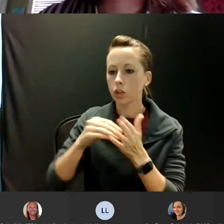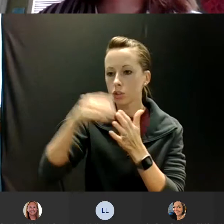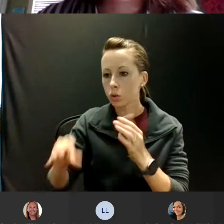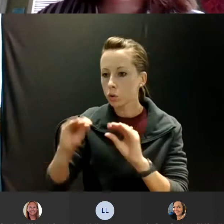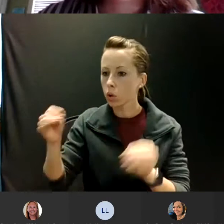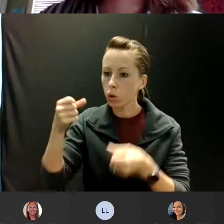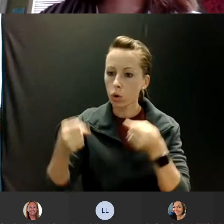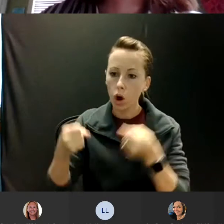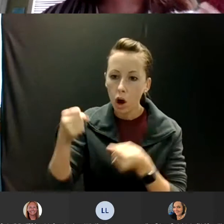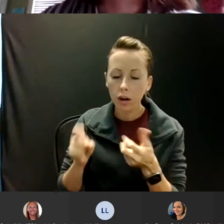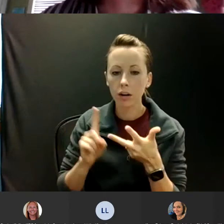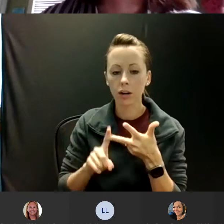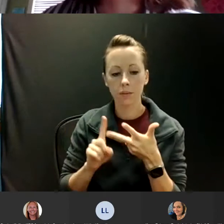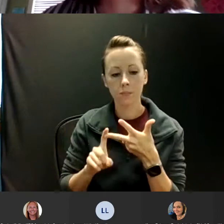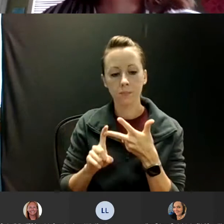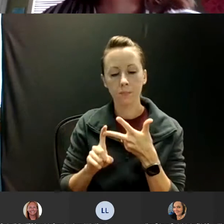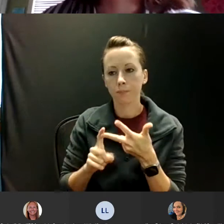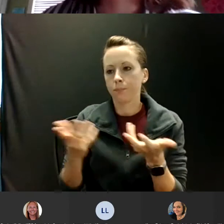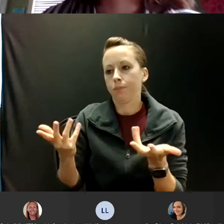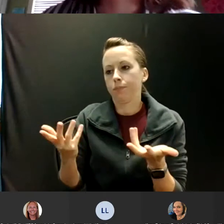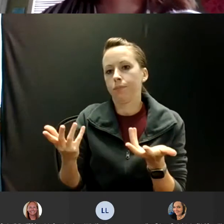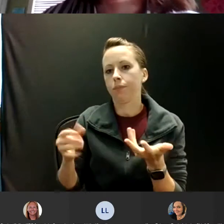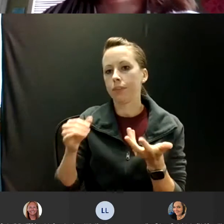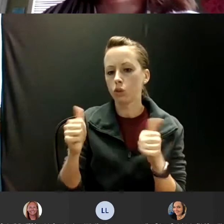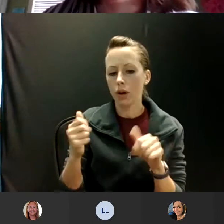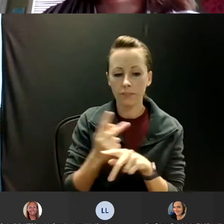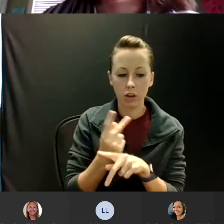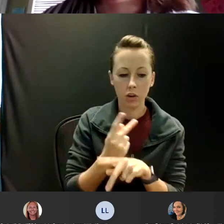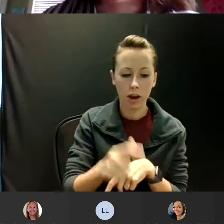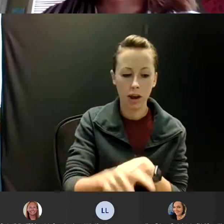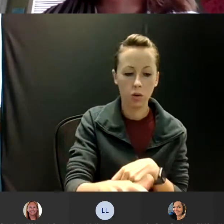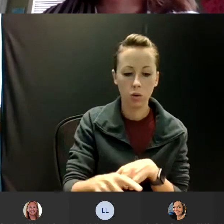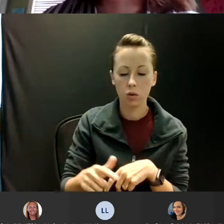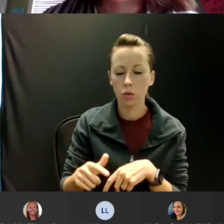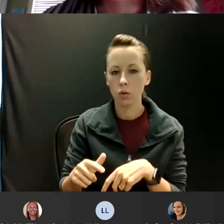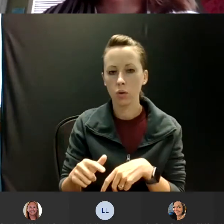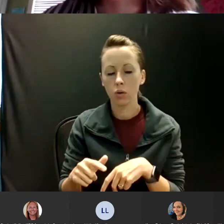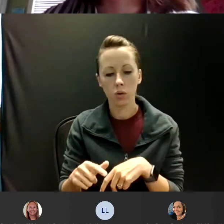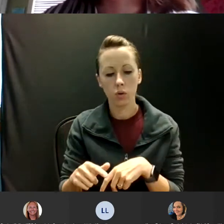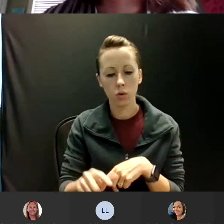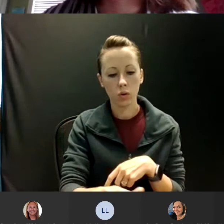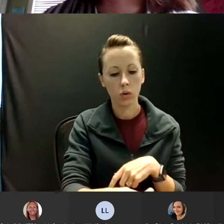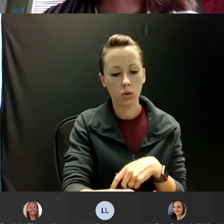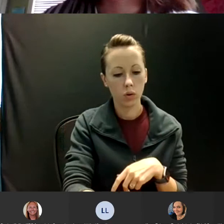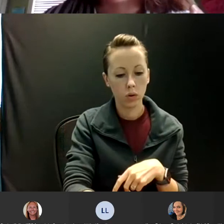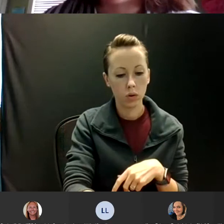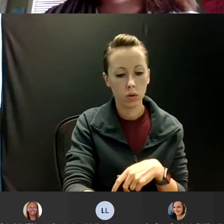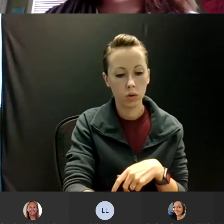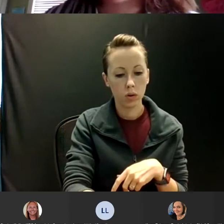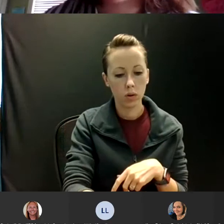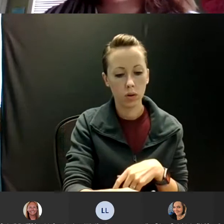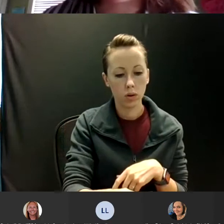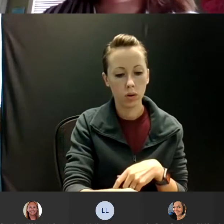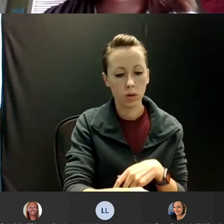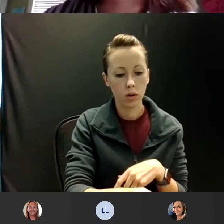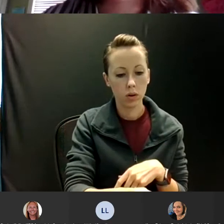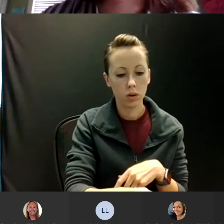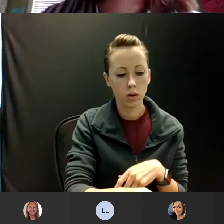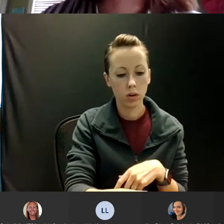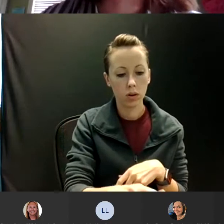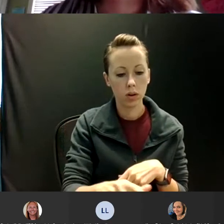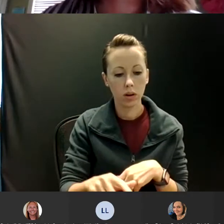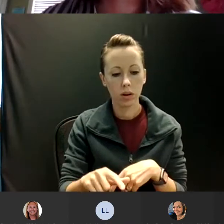car. And so it's just bridging, like making that gap even larger and making it so these students are even more at